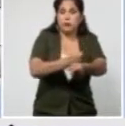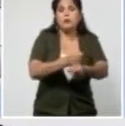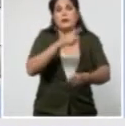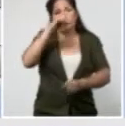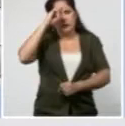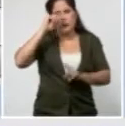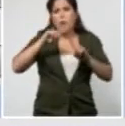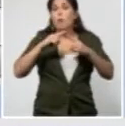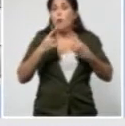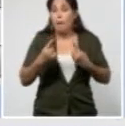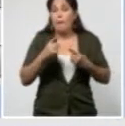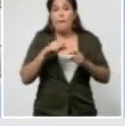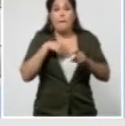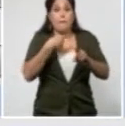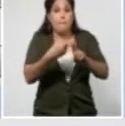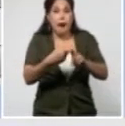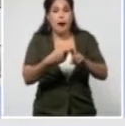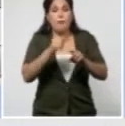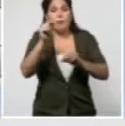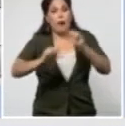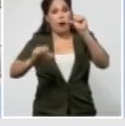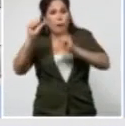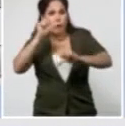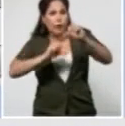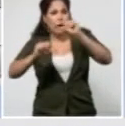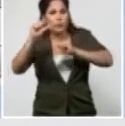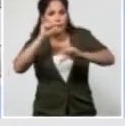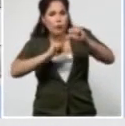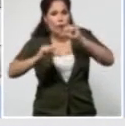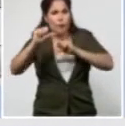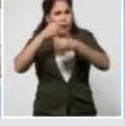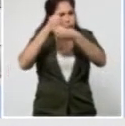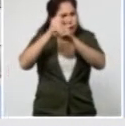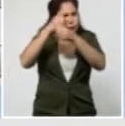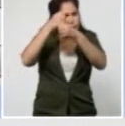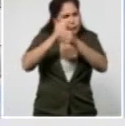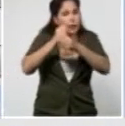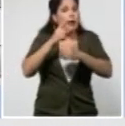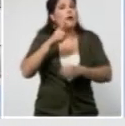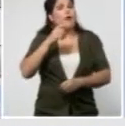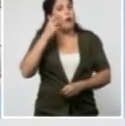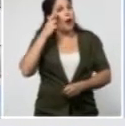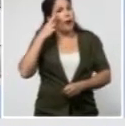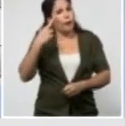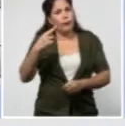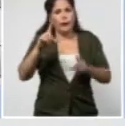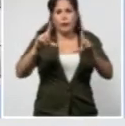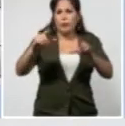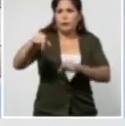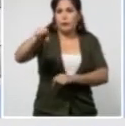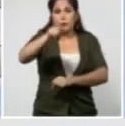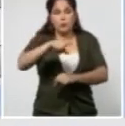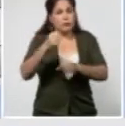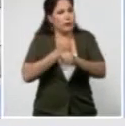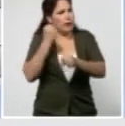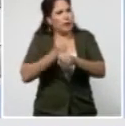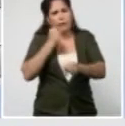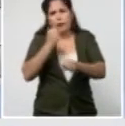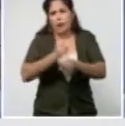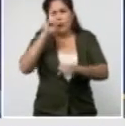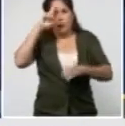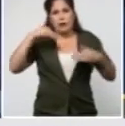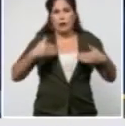is increased with each passing day, and an acknowledgement is due for the staff of the